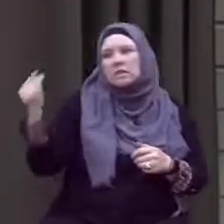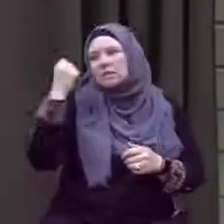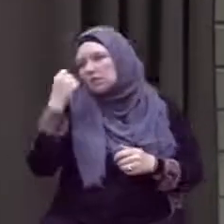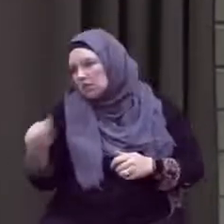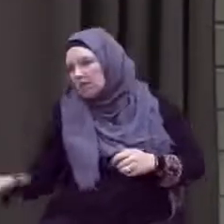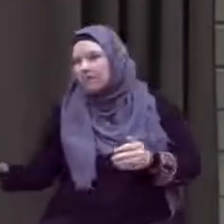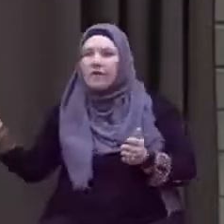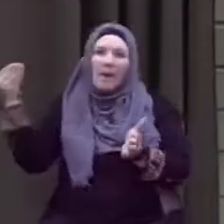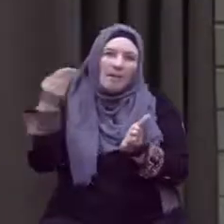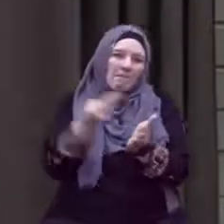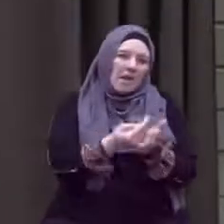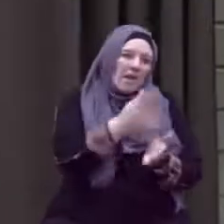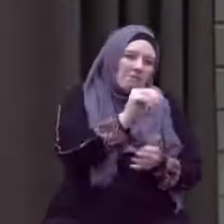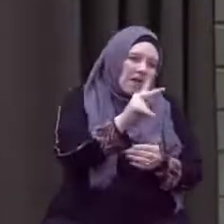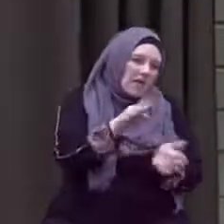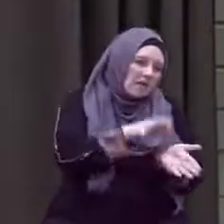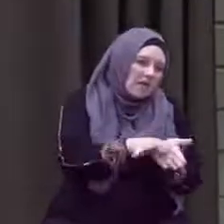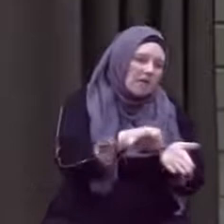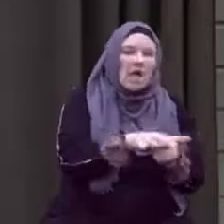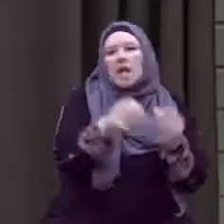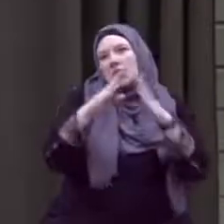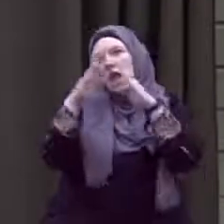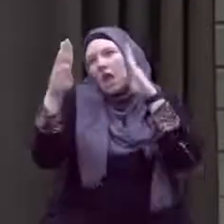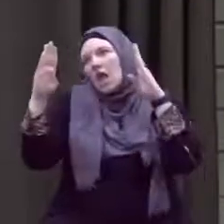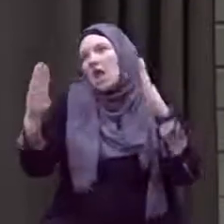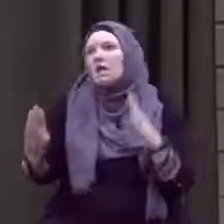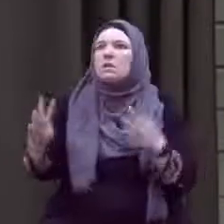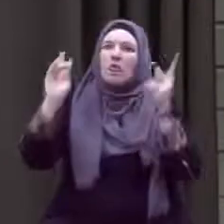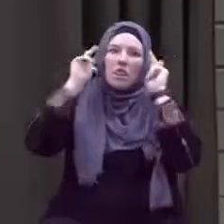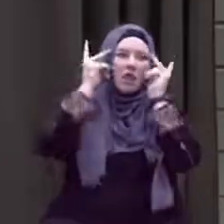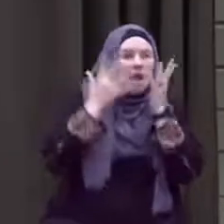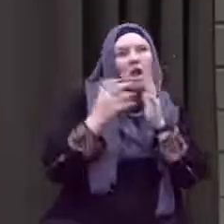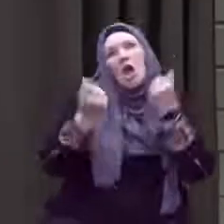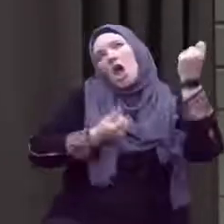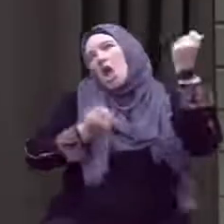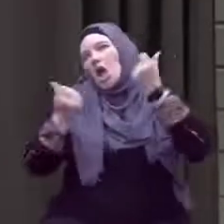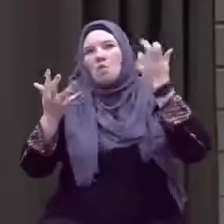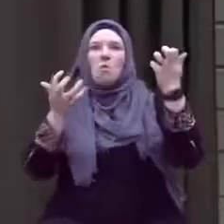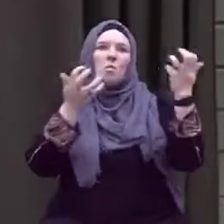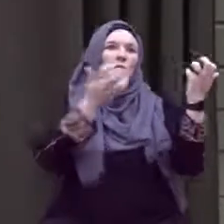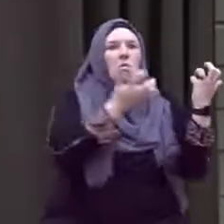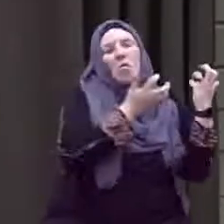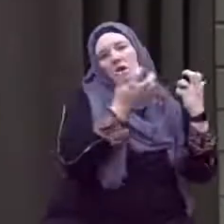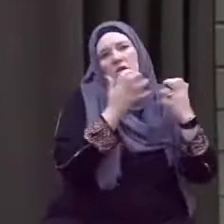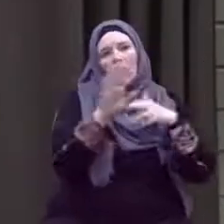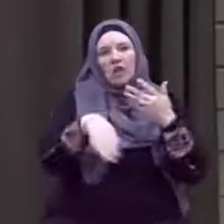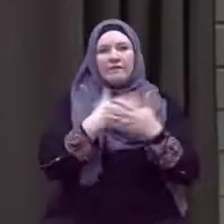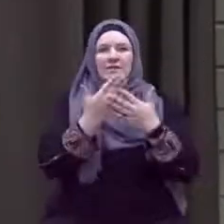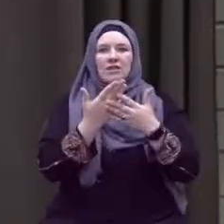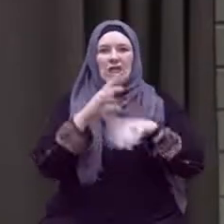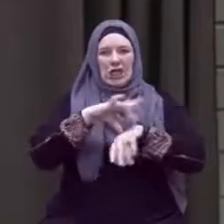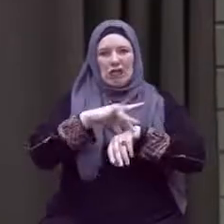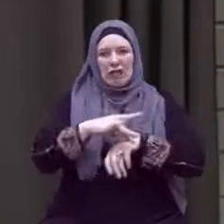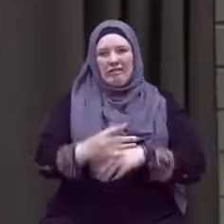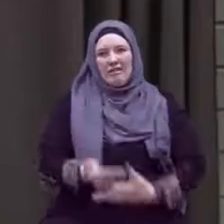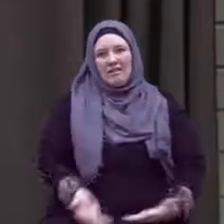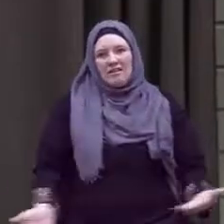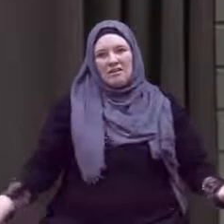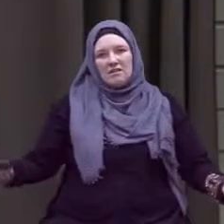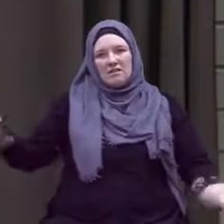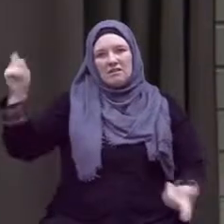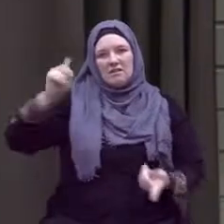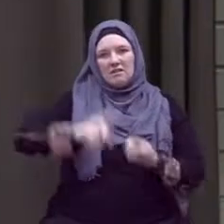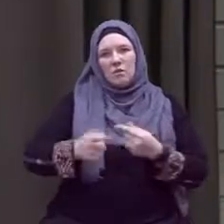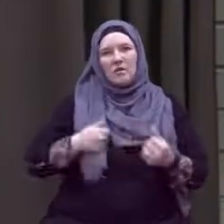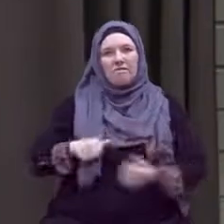money and bank accounts and houses and cars and all of these toys until we